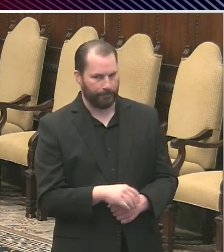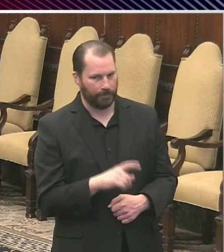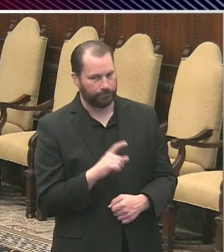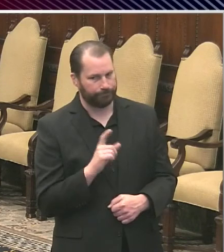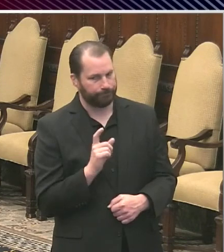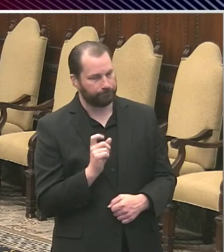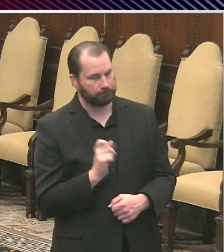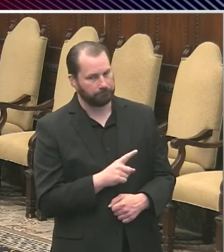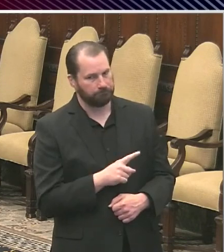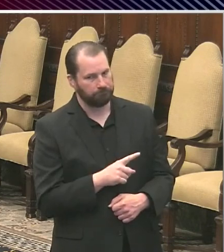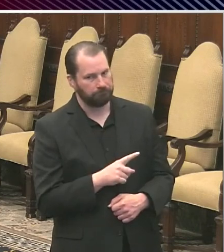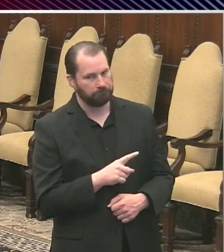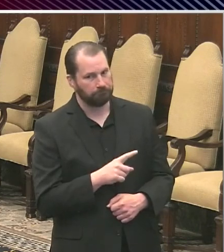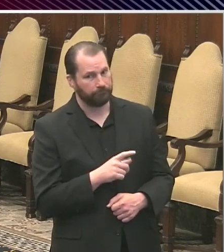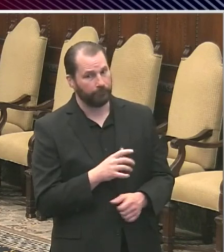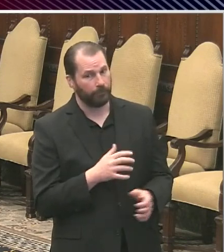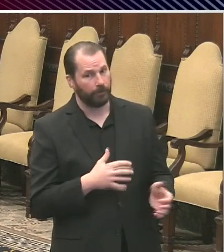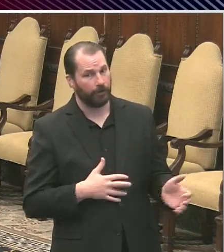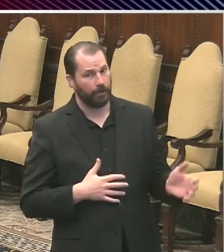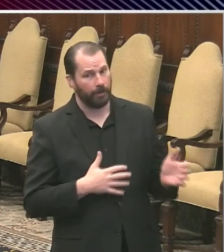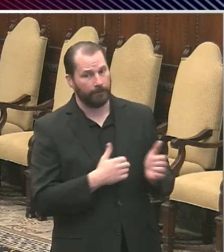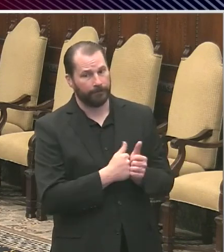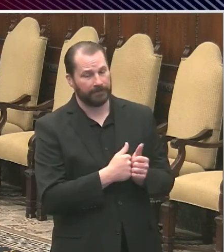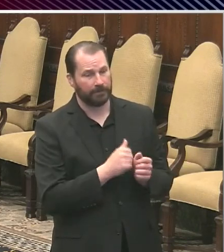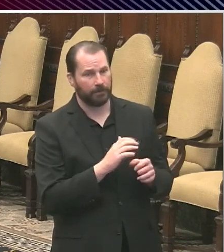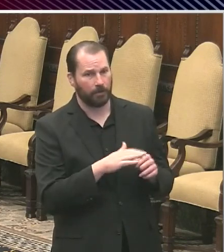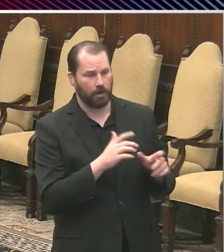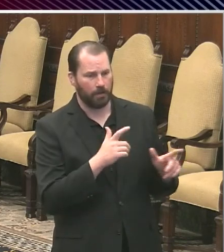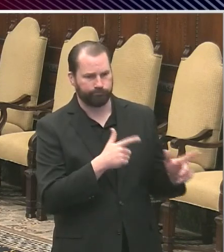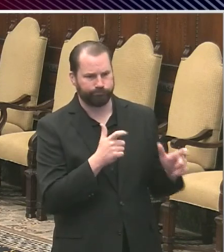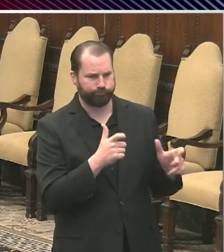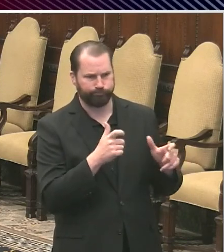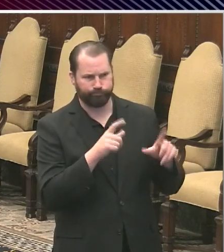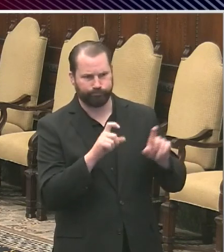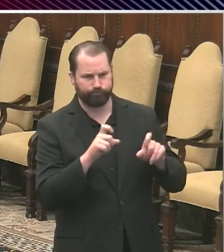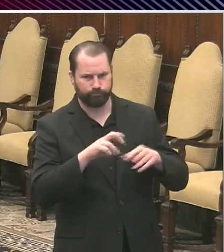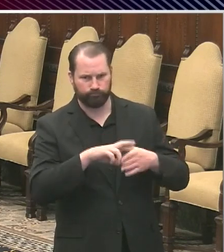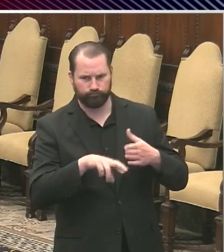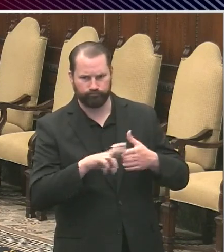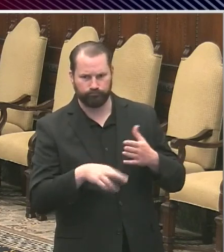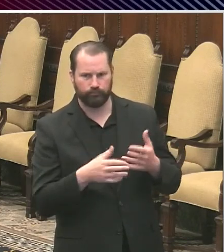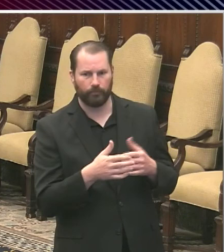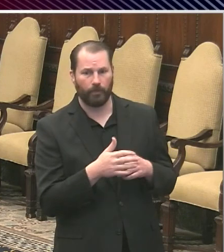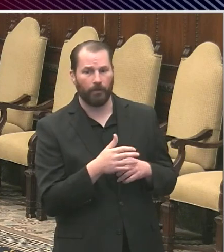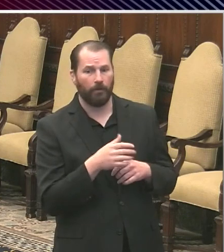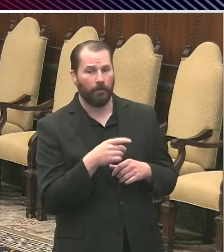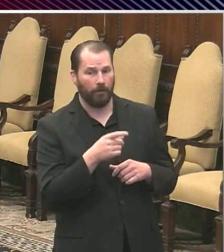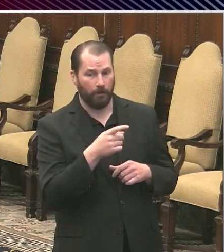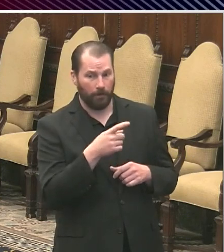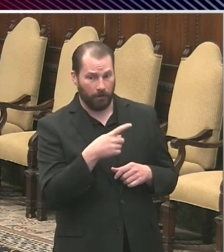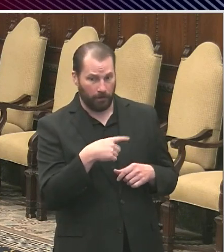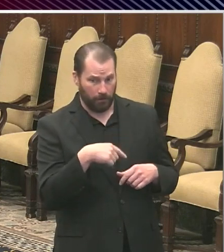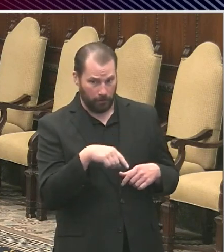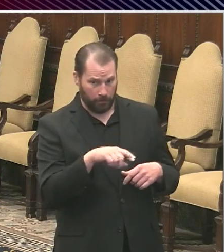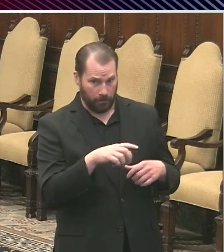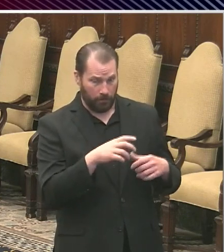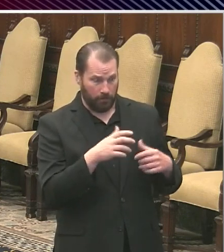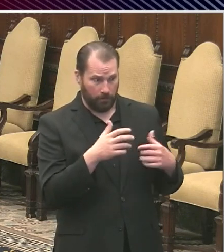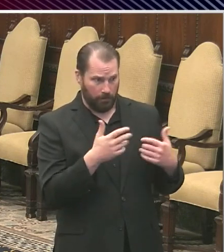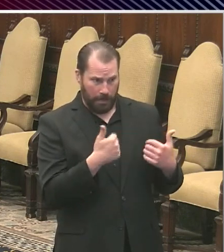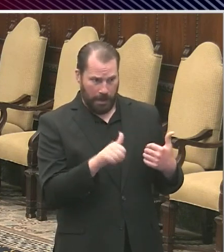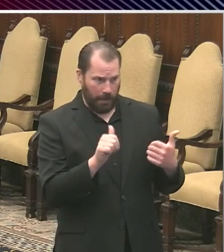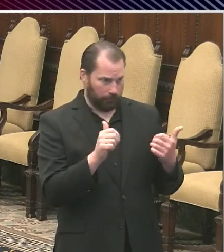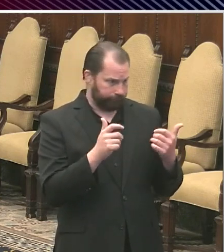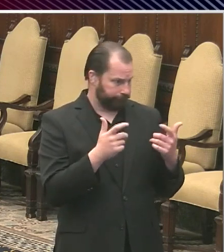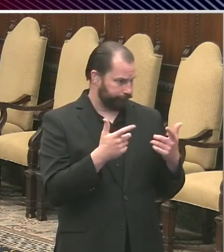update on the rapid test that you were running trials on a couple weeks ago. I keep